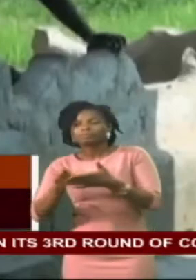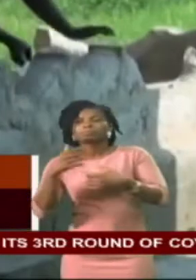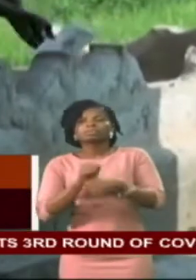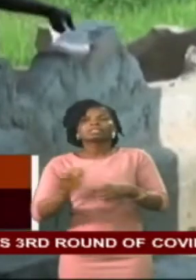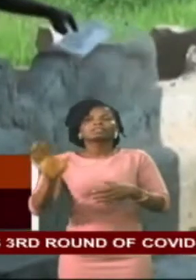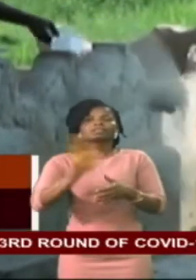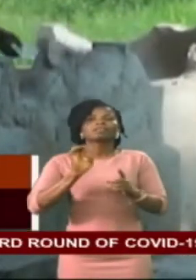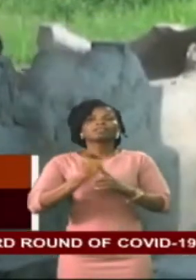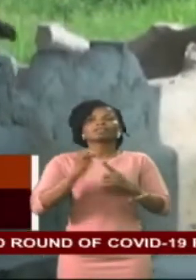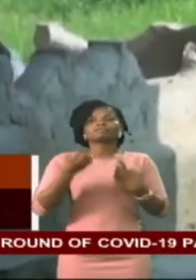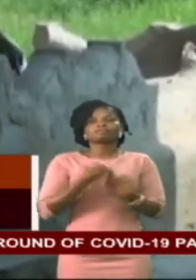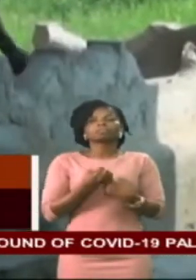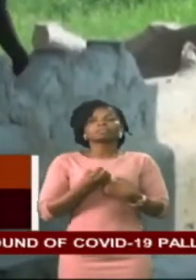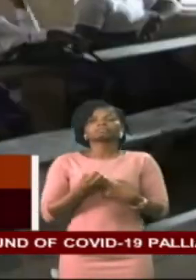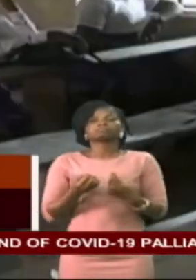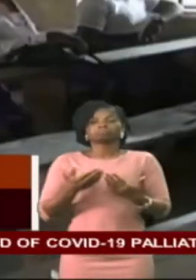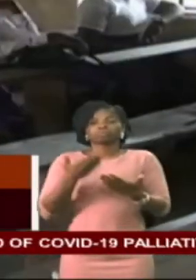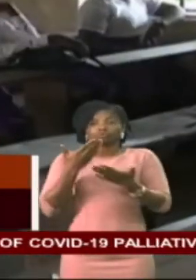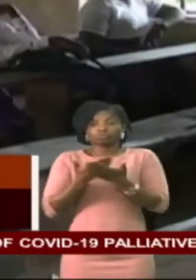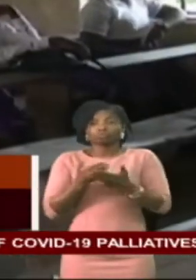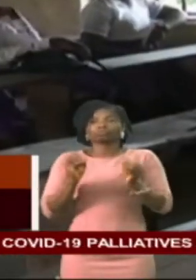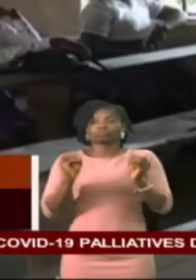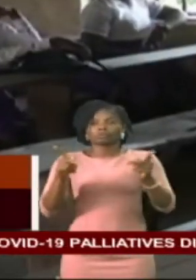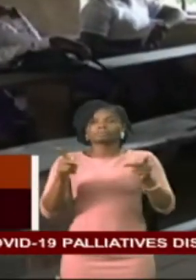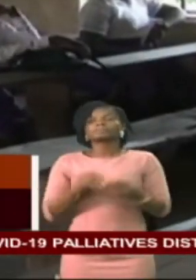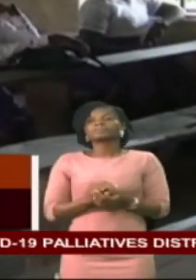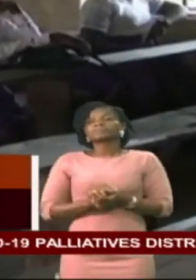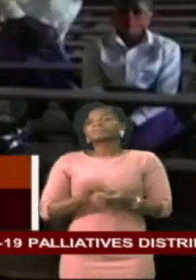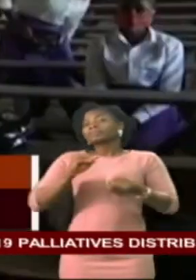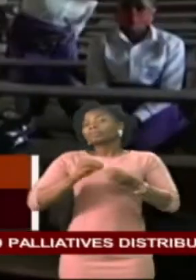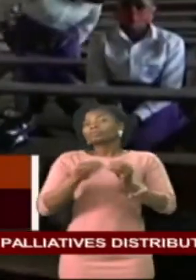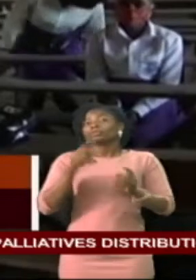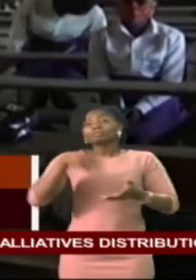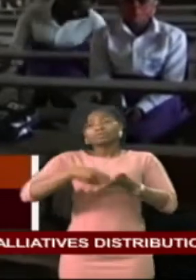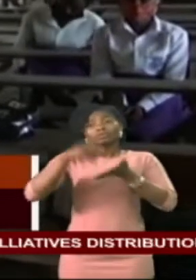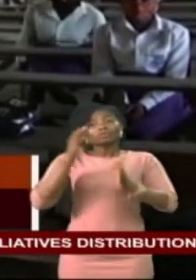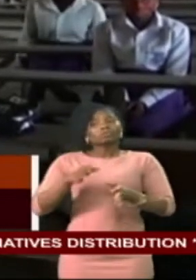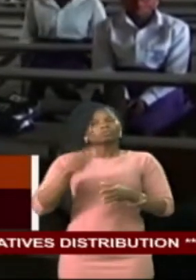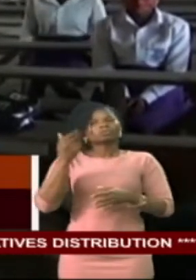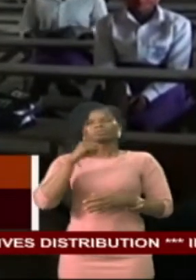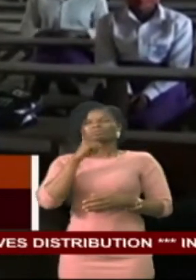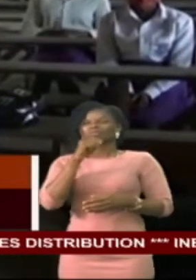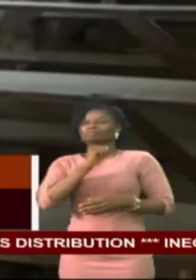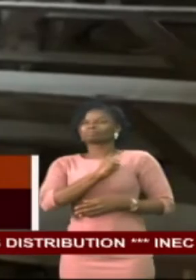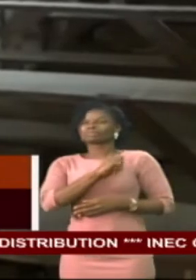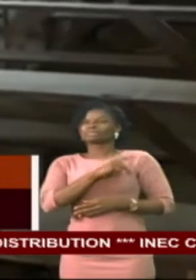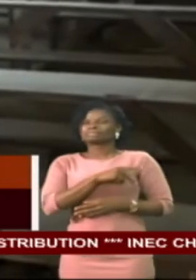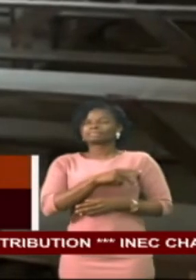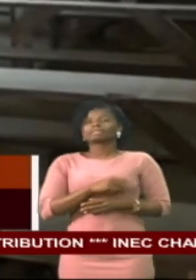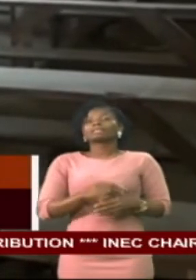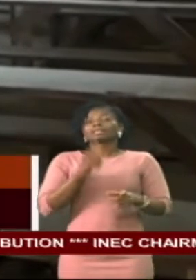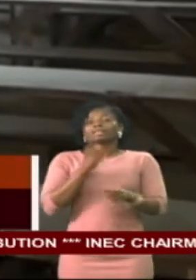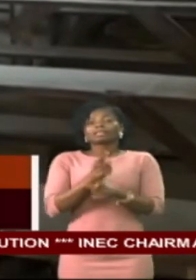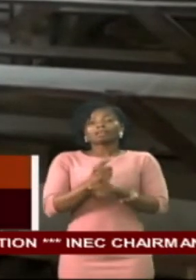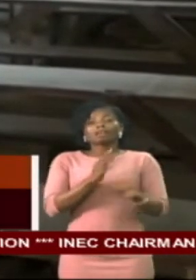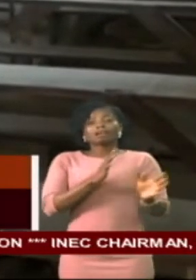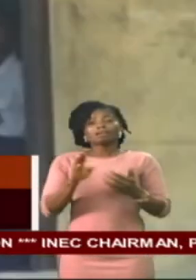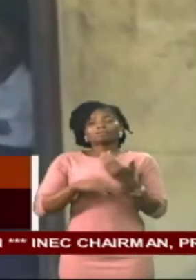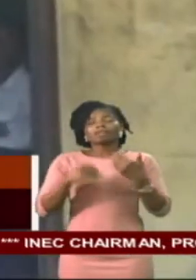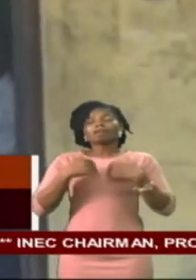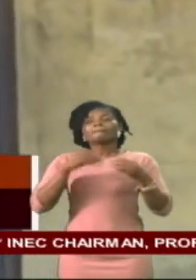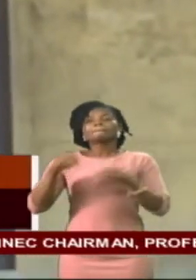for academic activities. Although the number of students present was not appreciable, adequate arrangements have been put in place